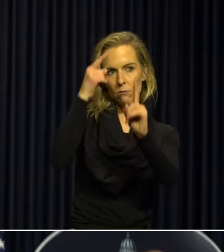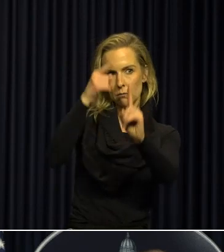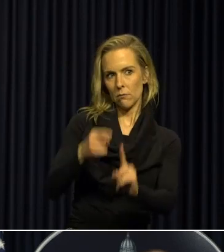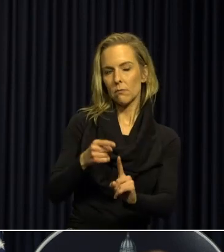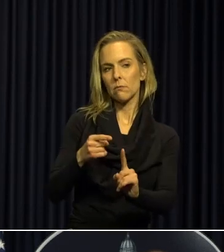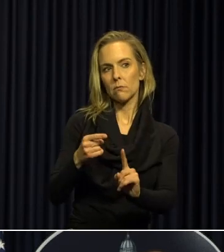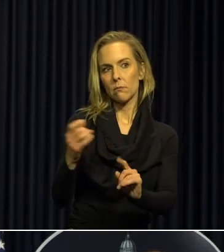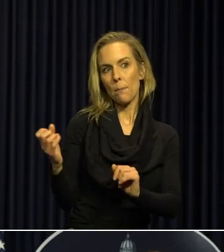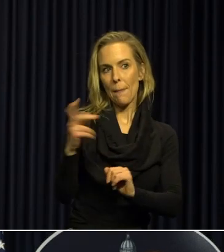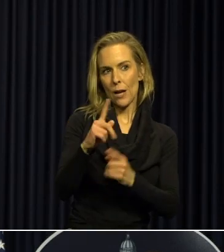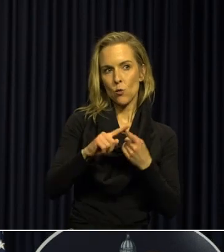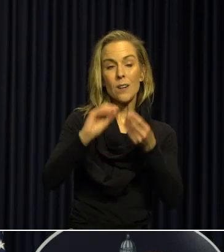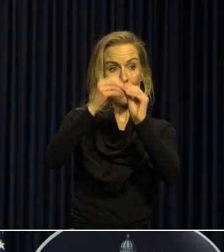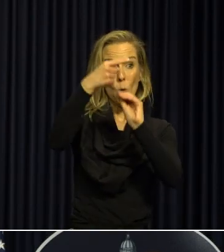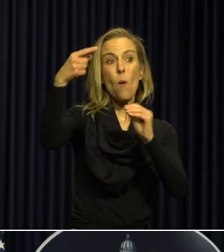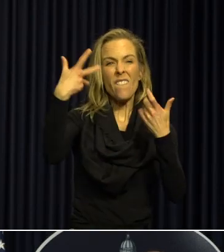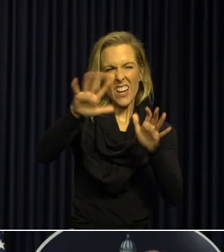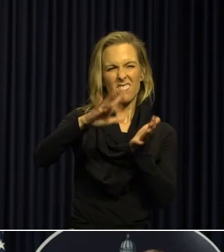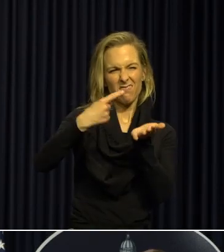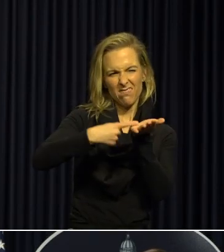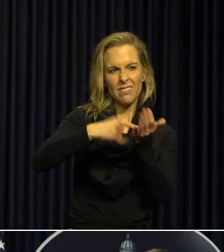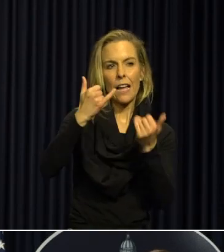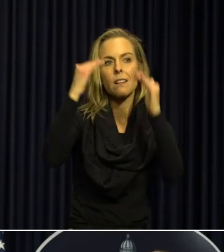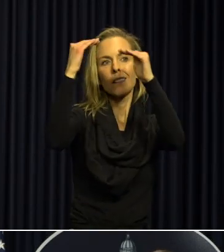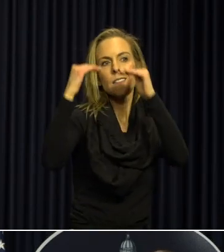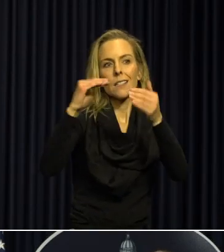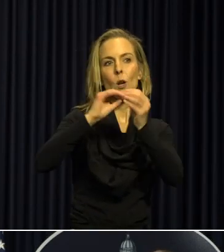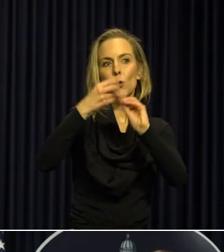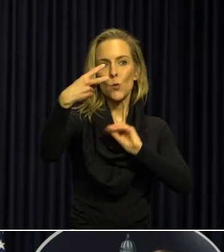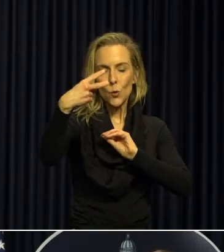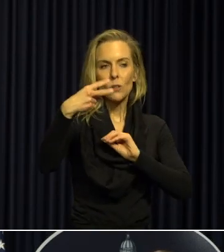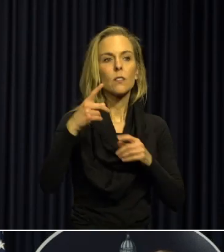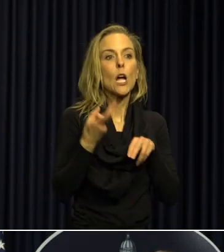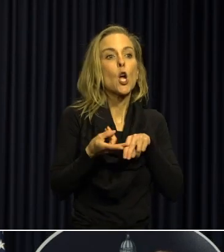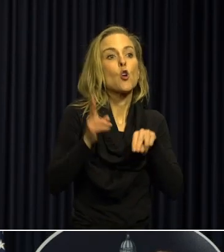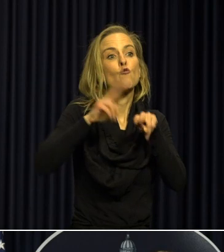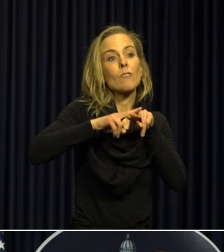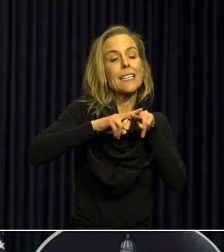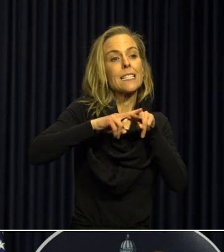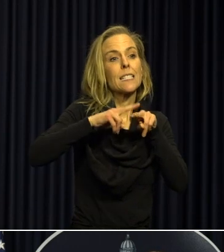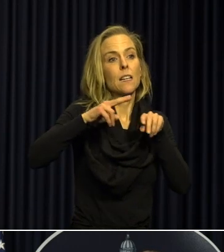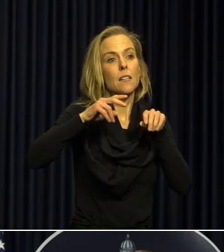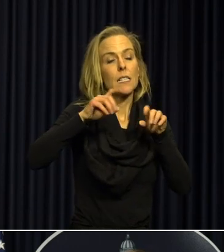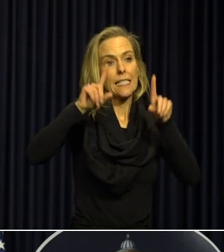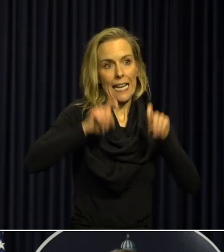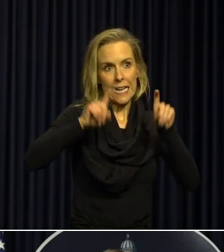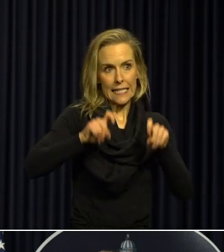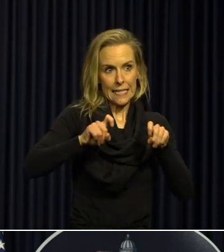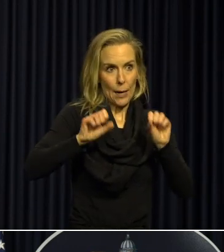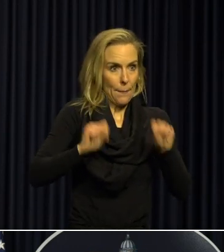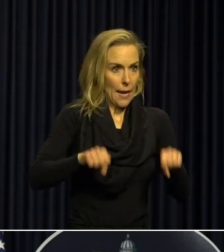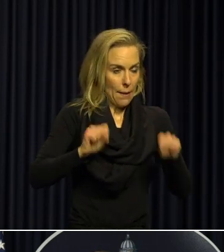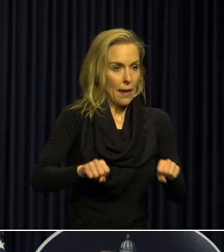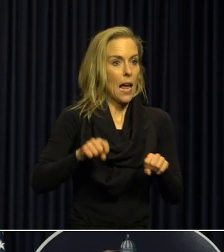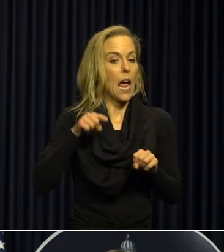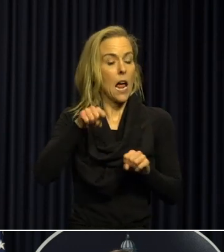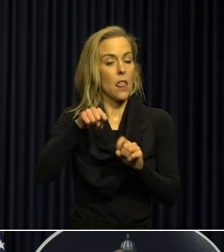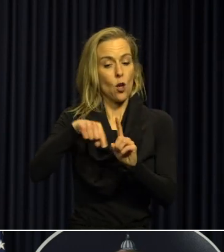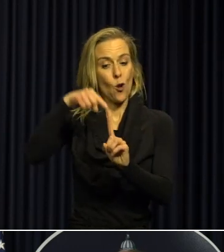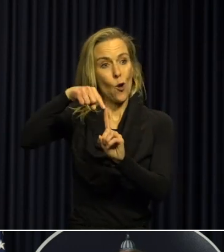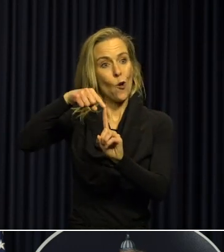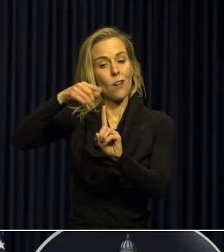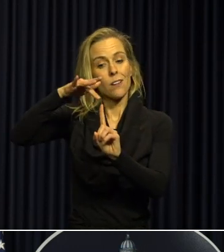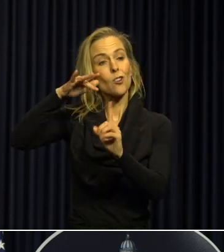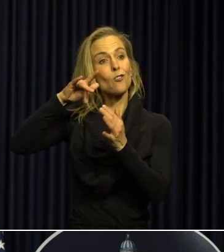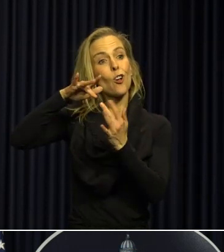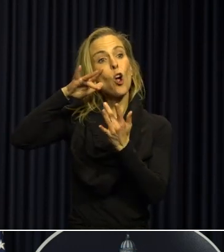And let's look at our second one, increased testing capacity and contact tracing. So we're working on the contact tracing piece. We'll have a big